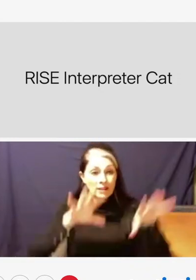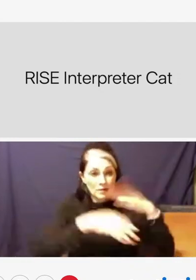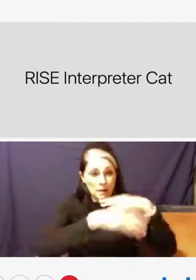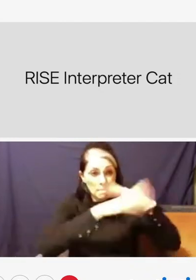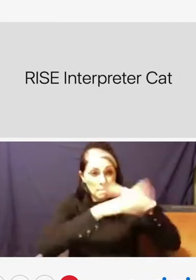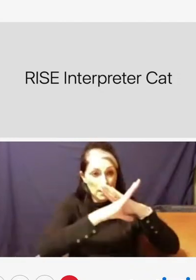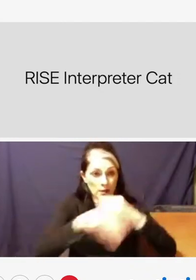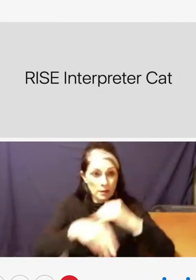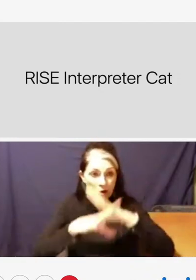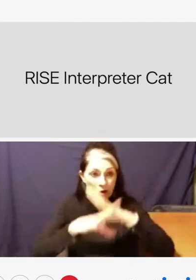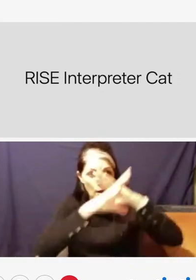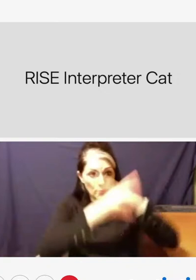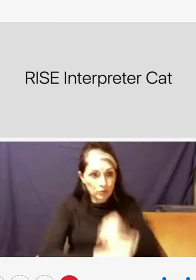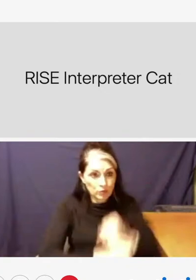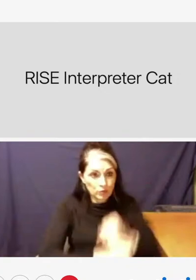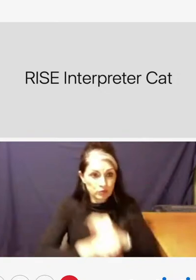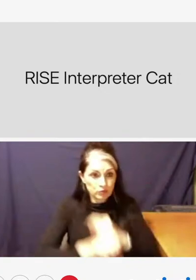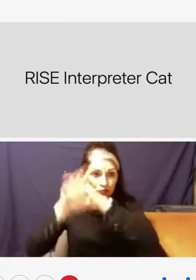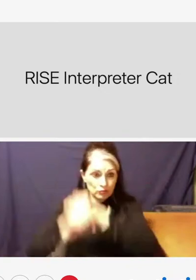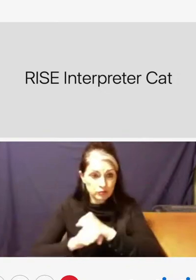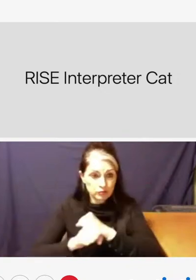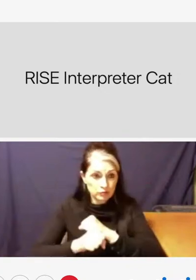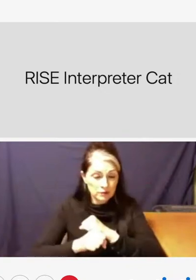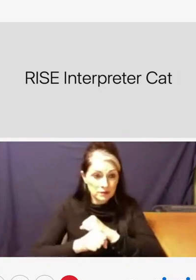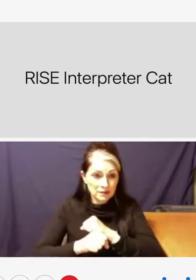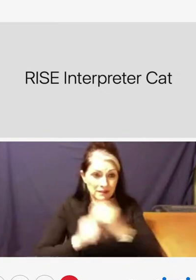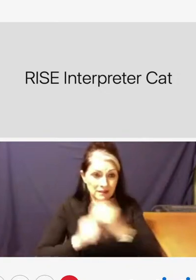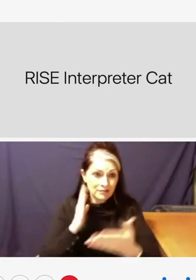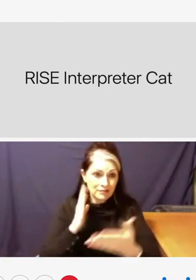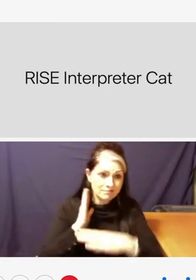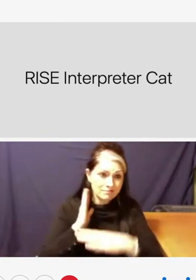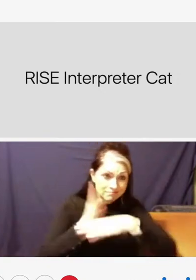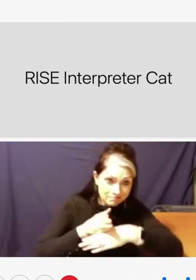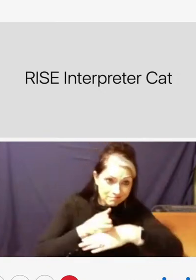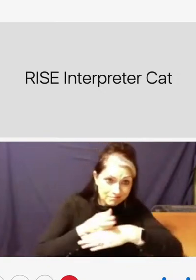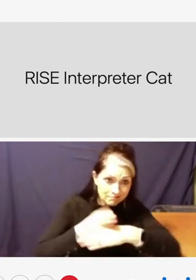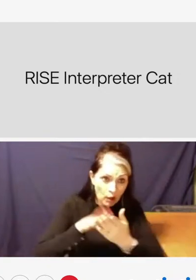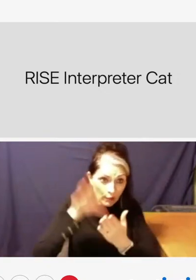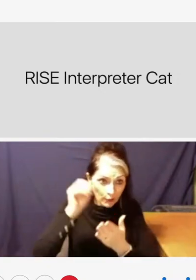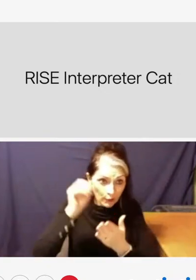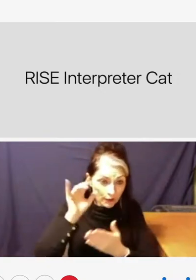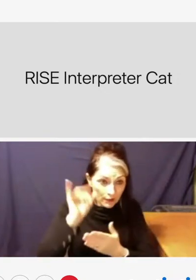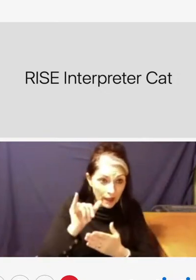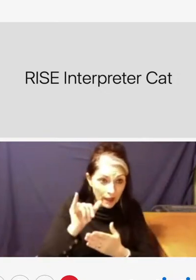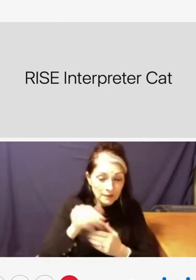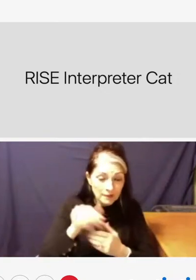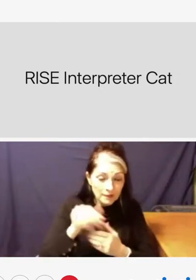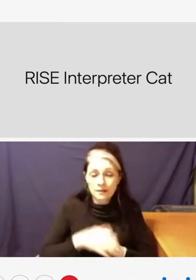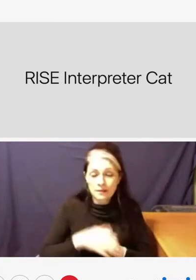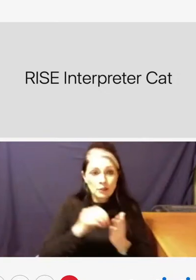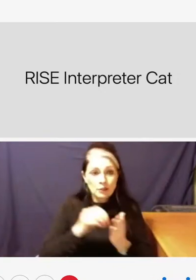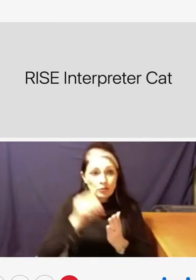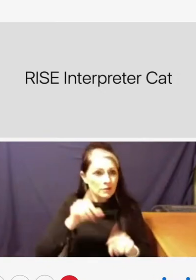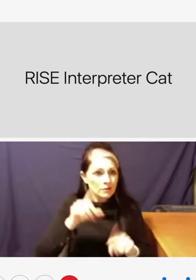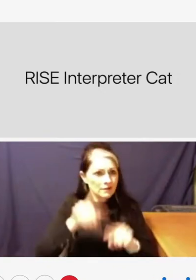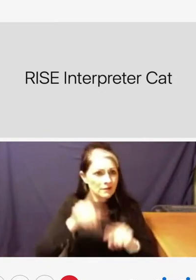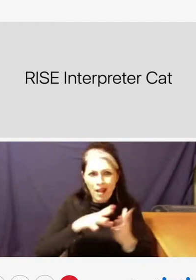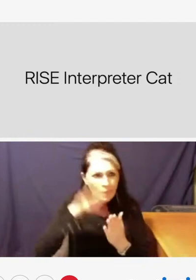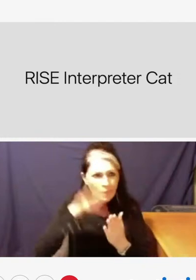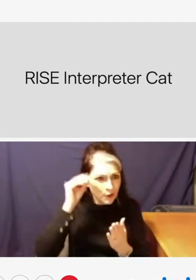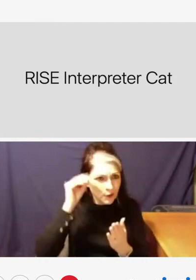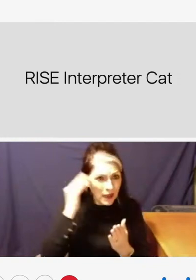learning um you know that impede students from learning I know there is a purpose for the